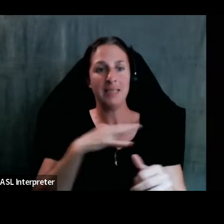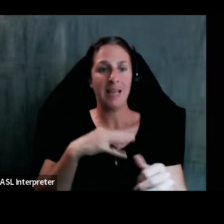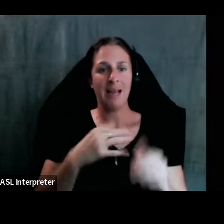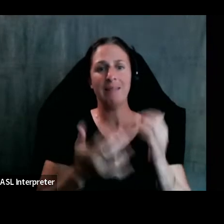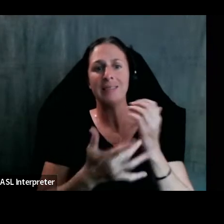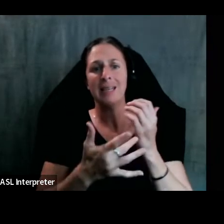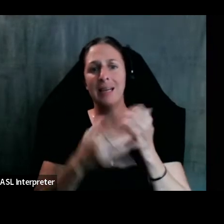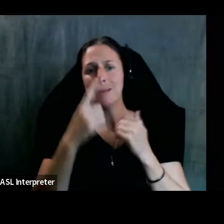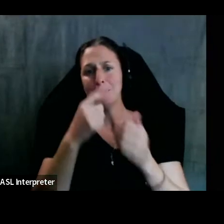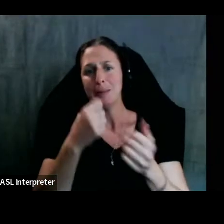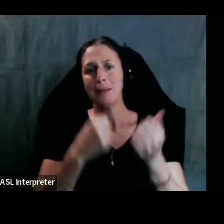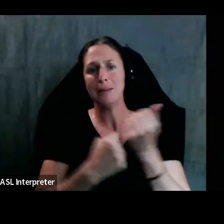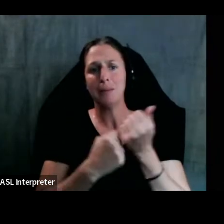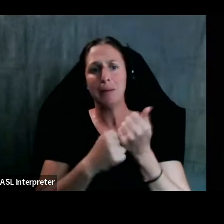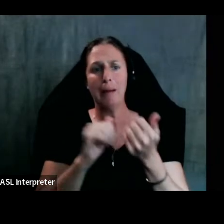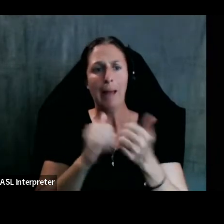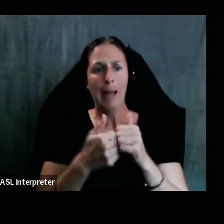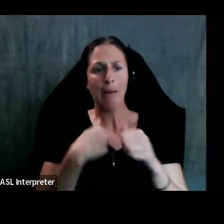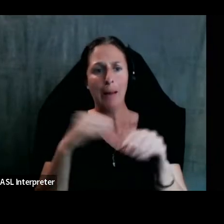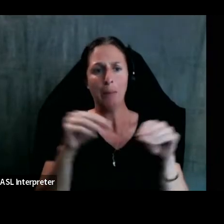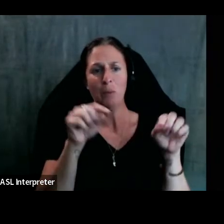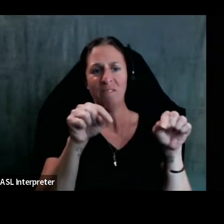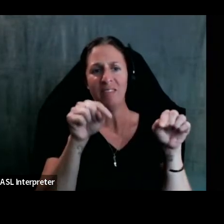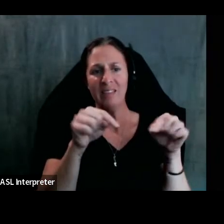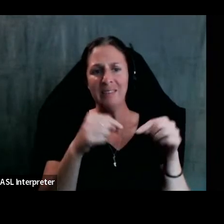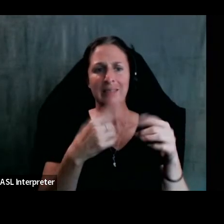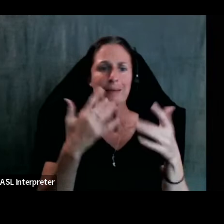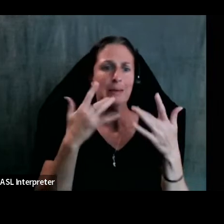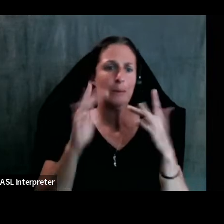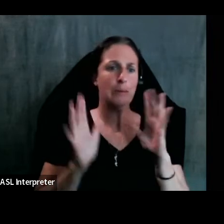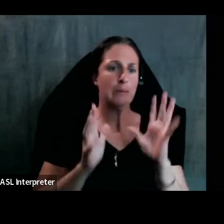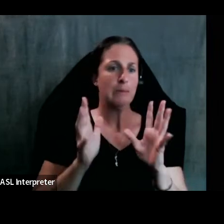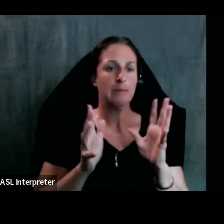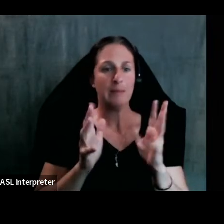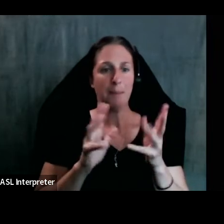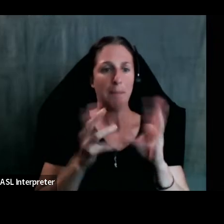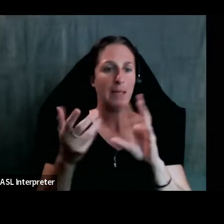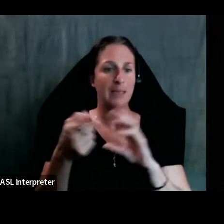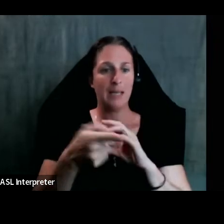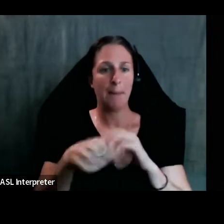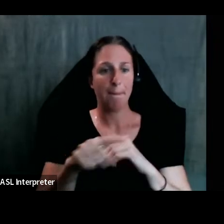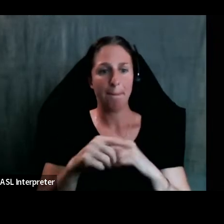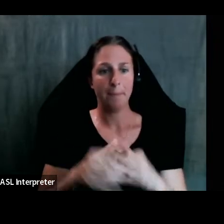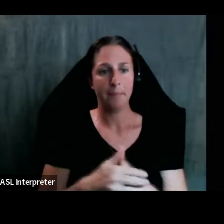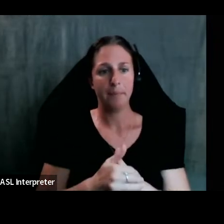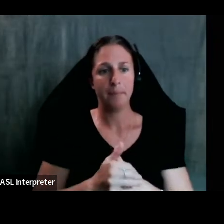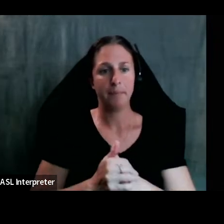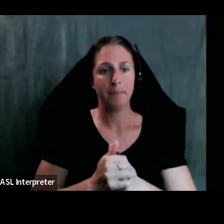get your support on how I'm going to move this. I don't want to mess this up.